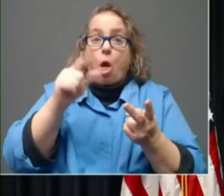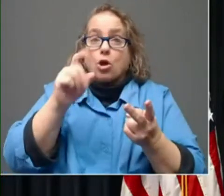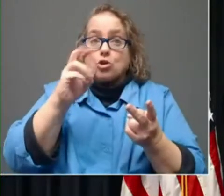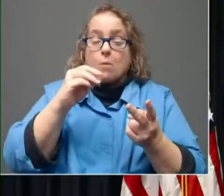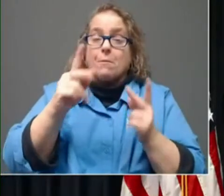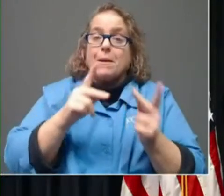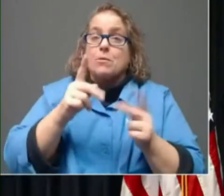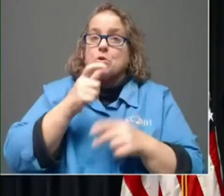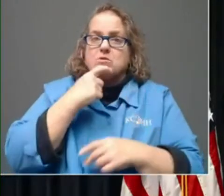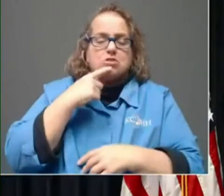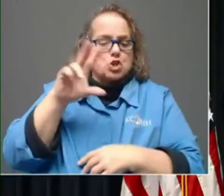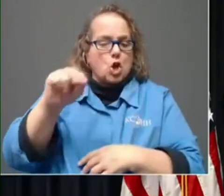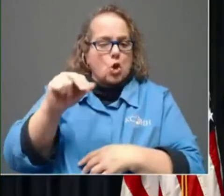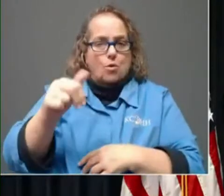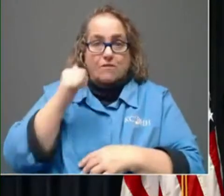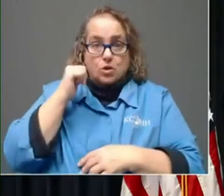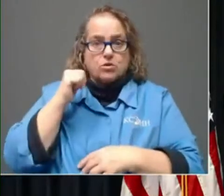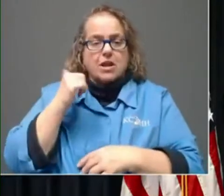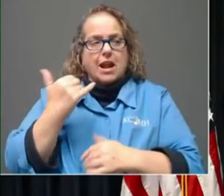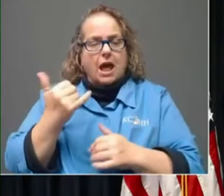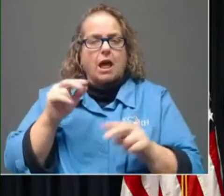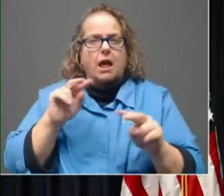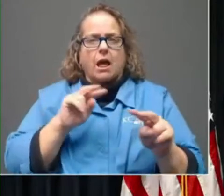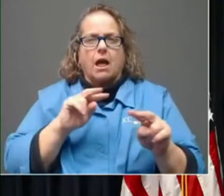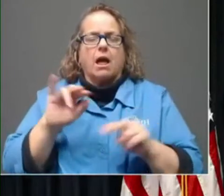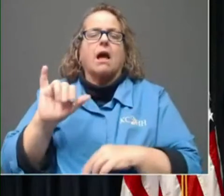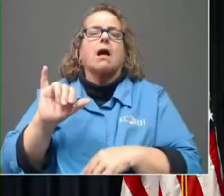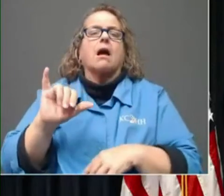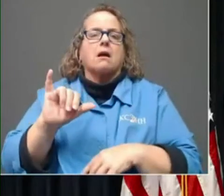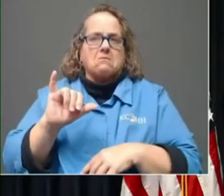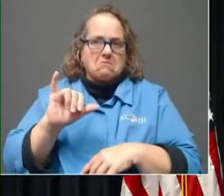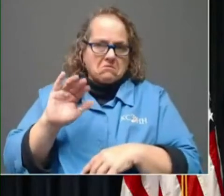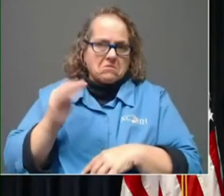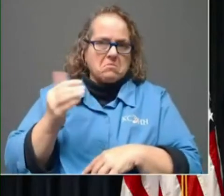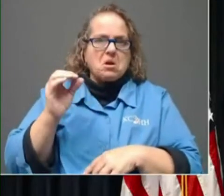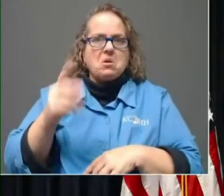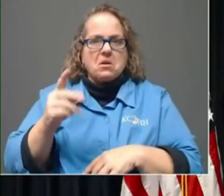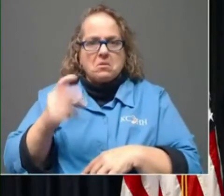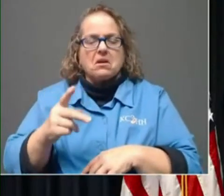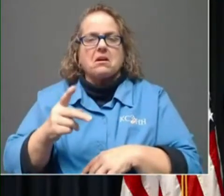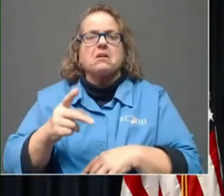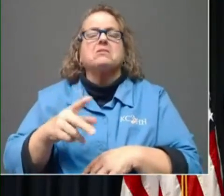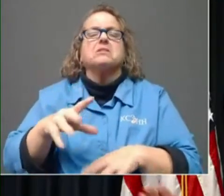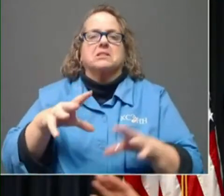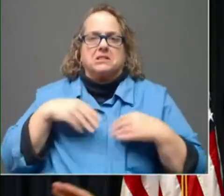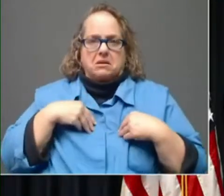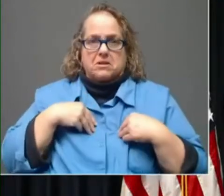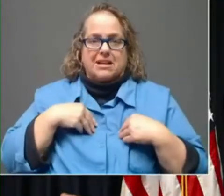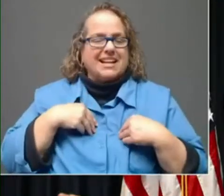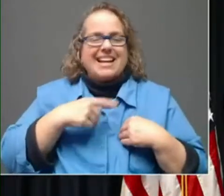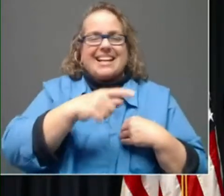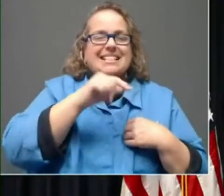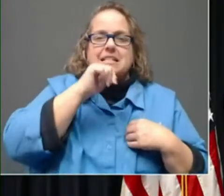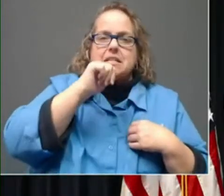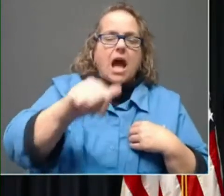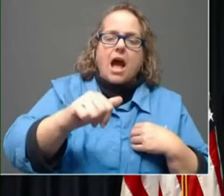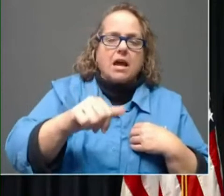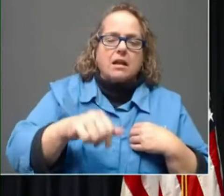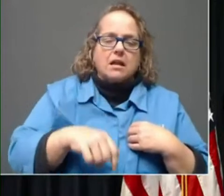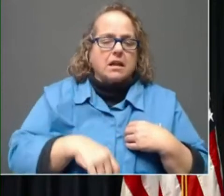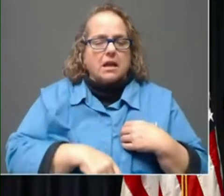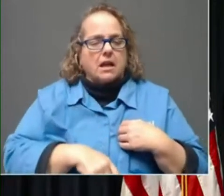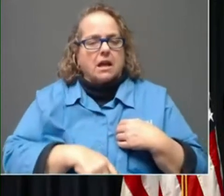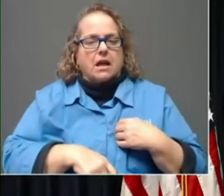I think it's important that we don't think about this as pro and anti-vaccine. Sure, there are some folks